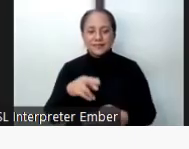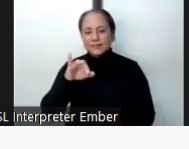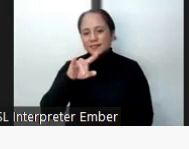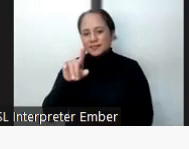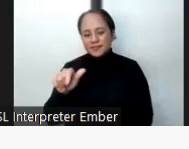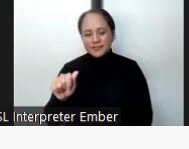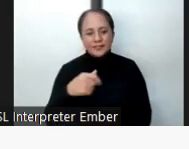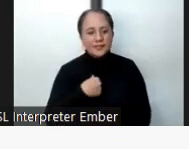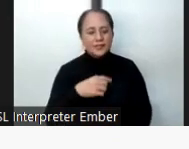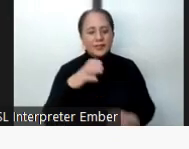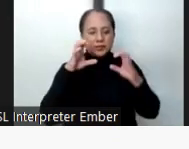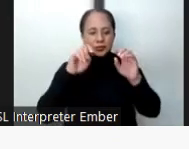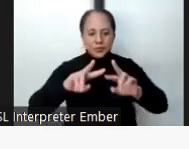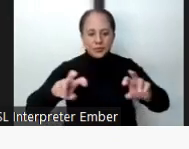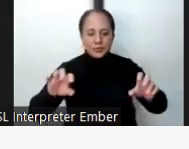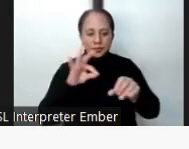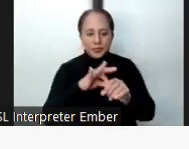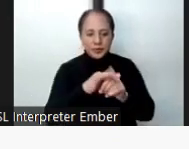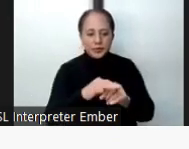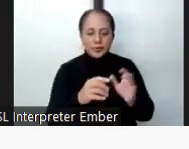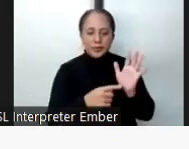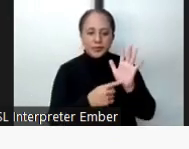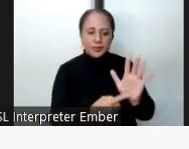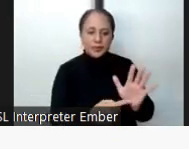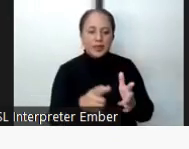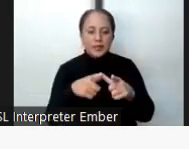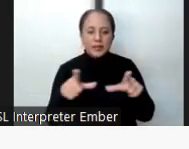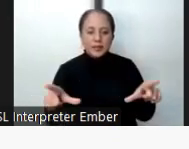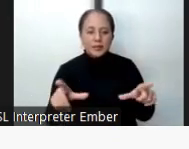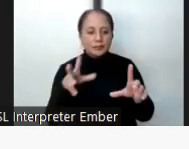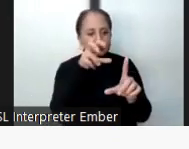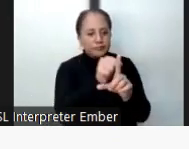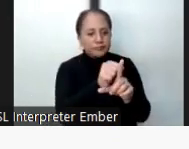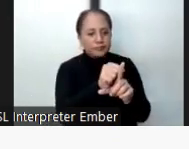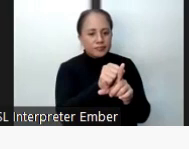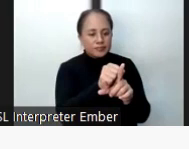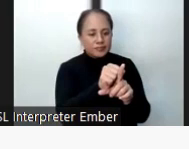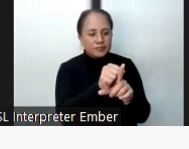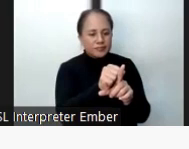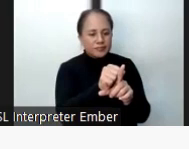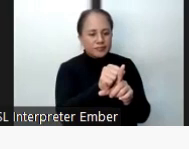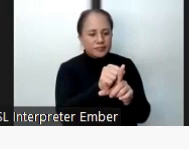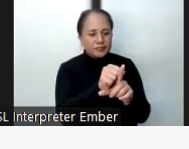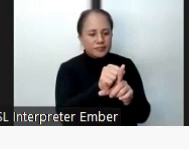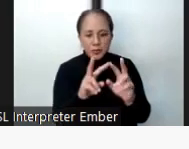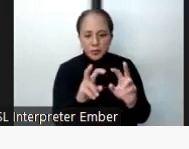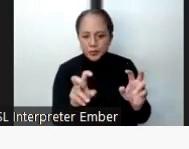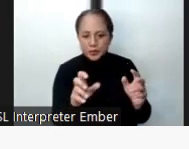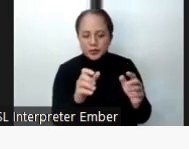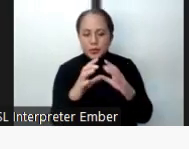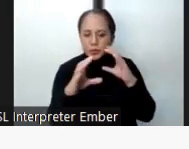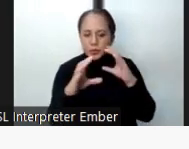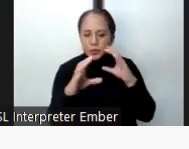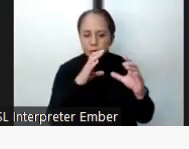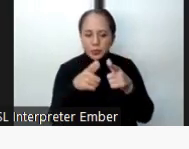Baligad from the Education Research Program representing the Language Capture and Ethnography team. Our research is on